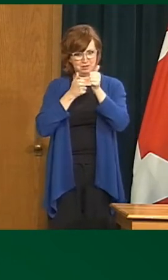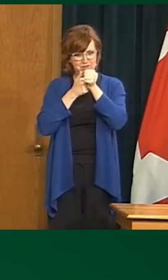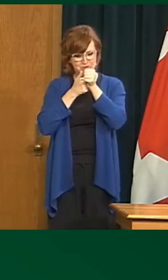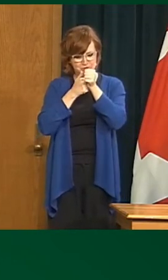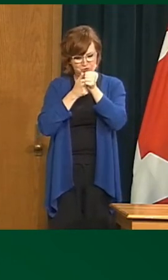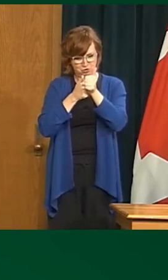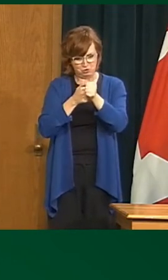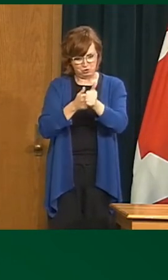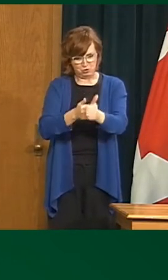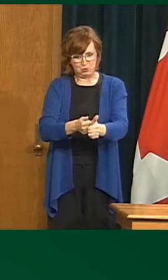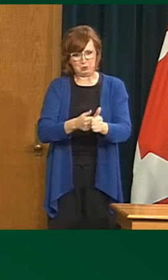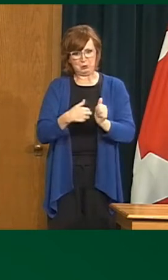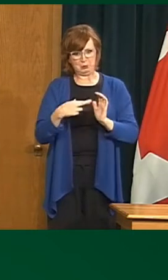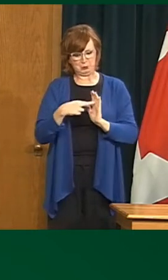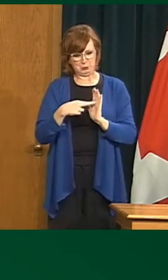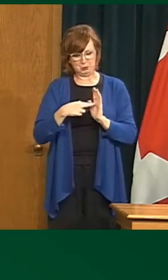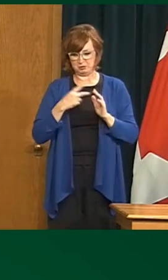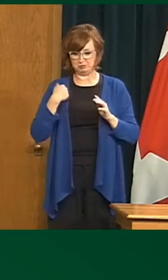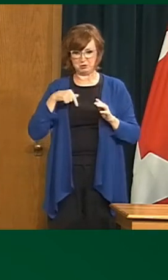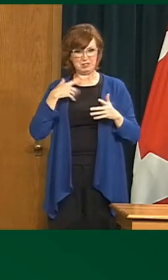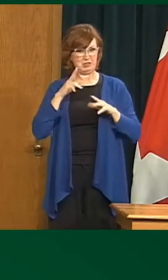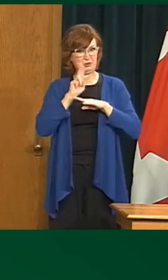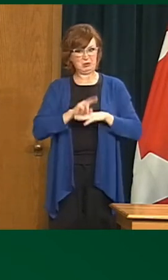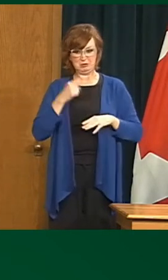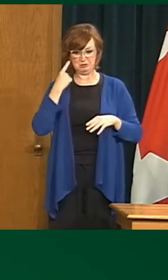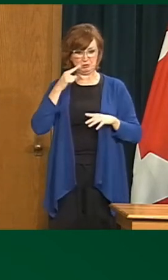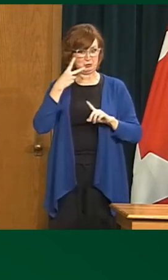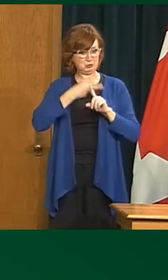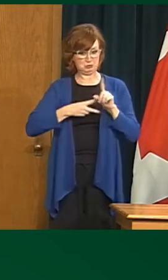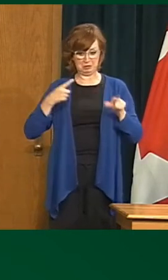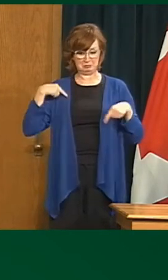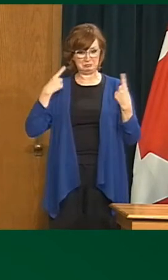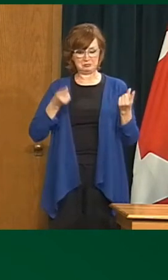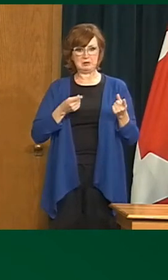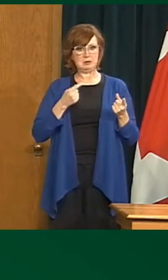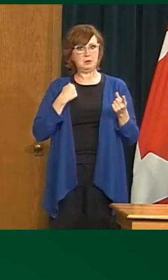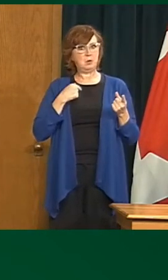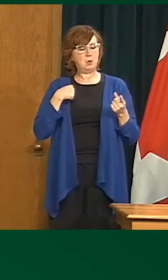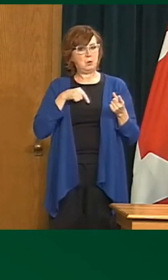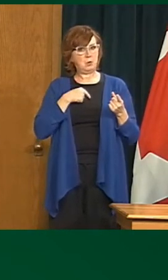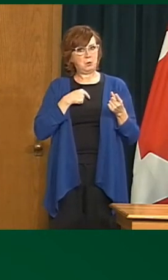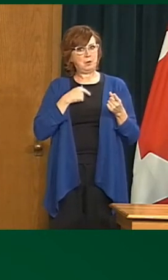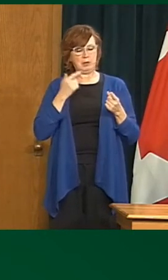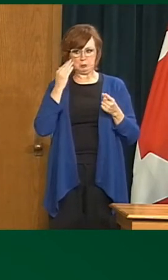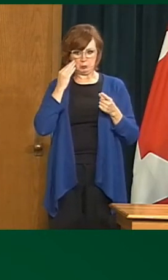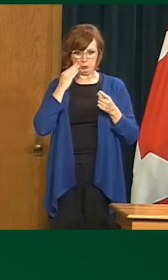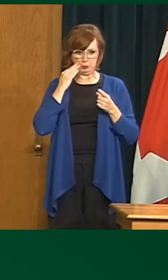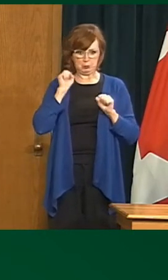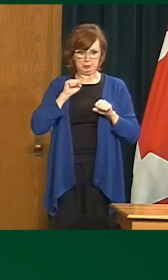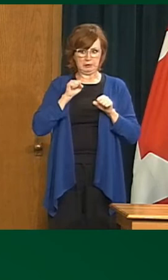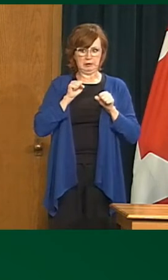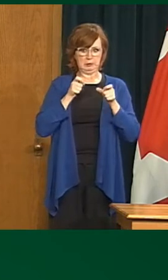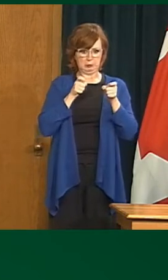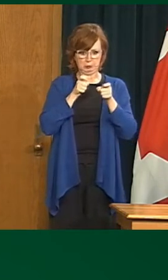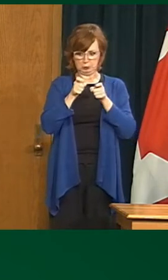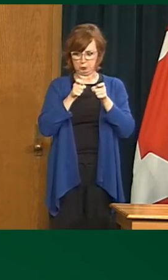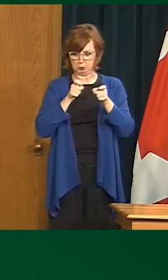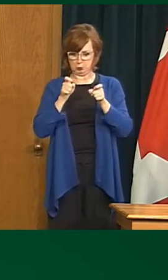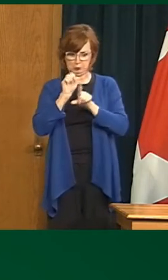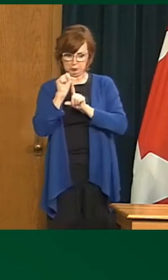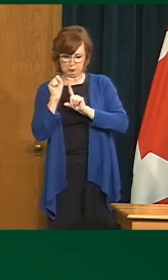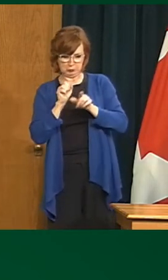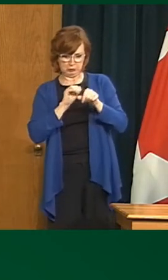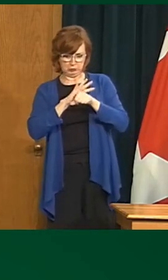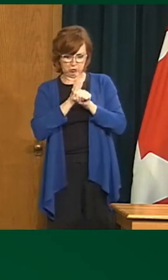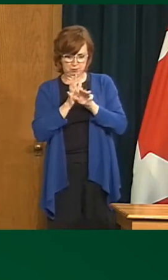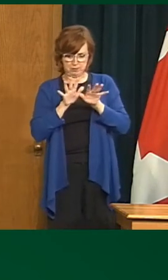the past couple of months. We know that this virus can be controlled if we continue to do the right things. But we also